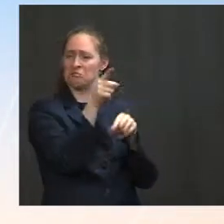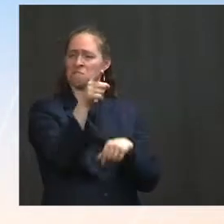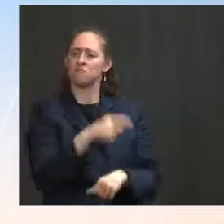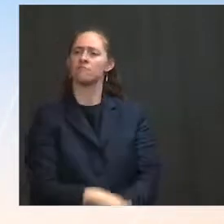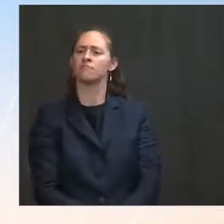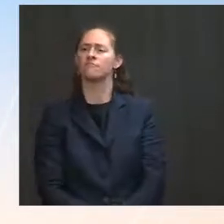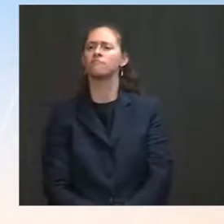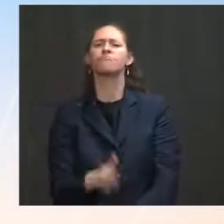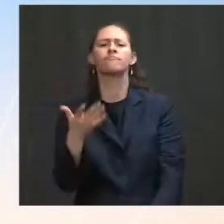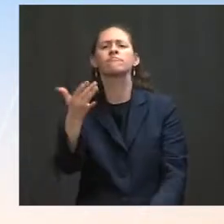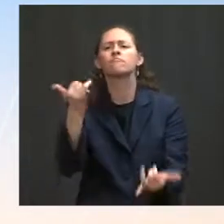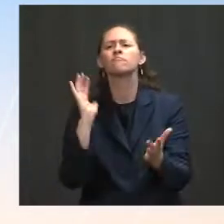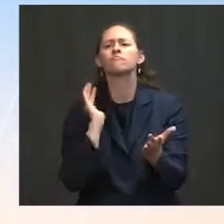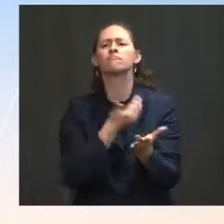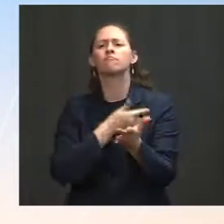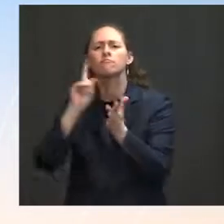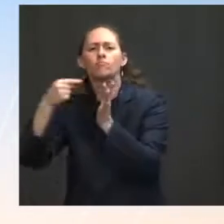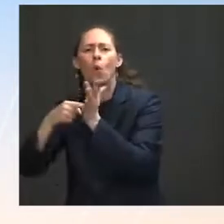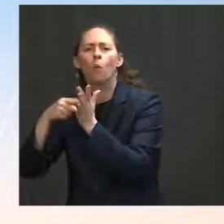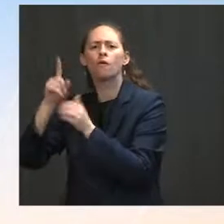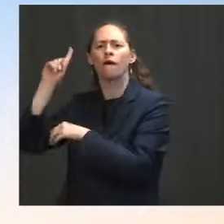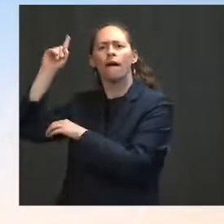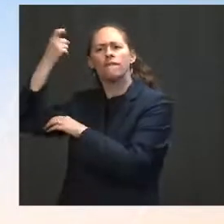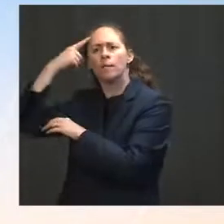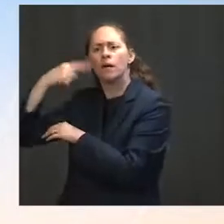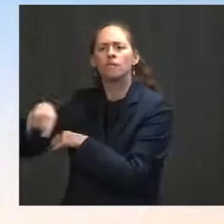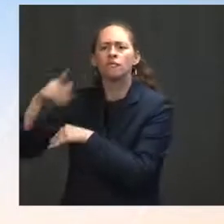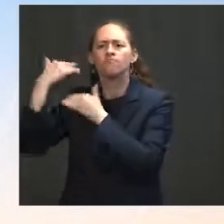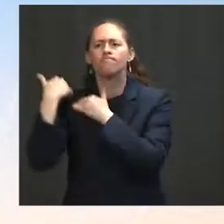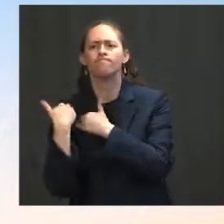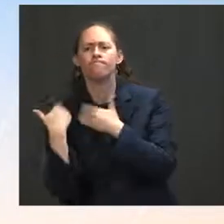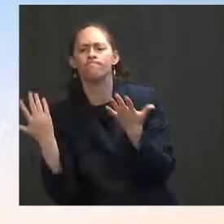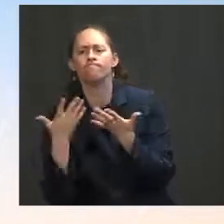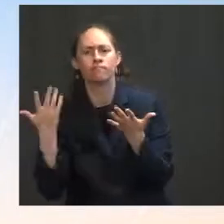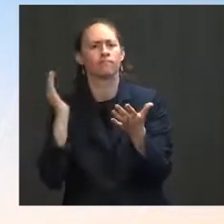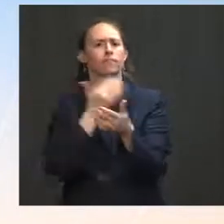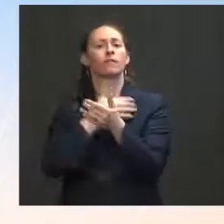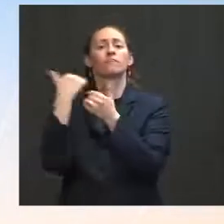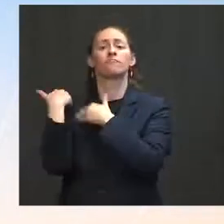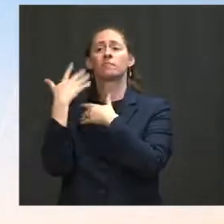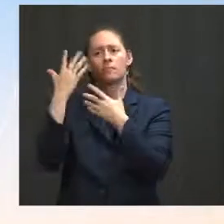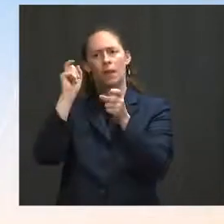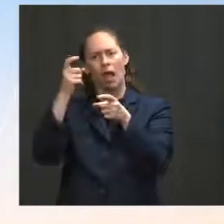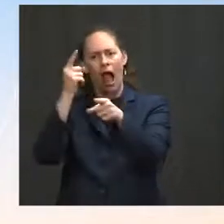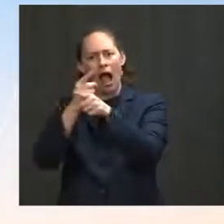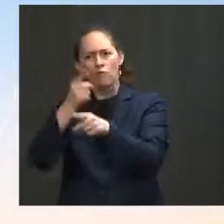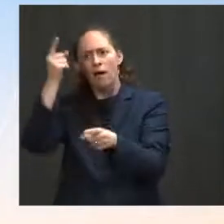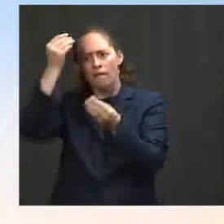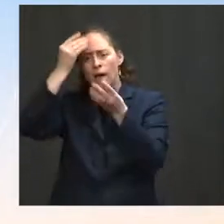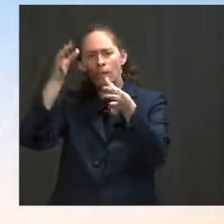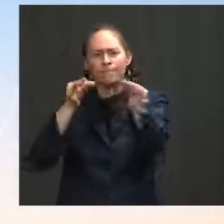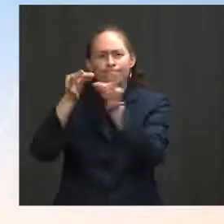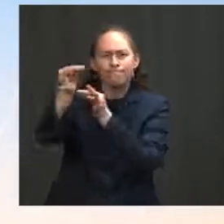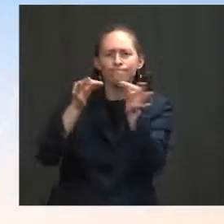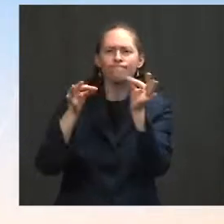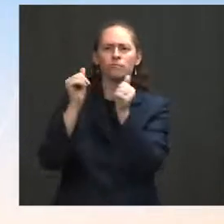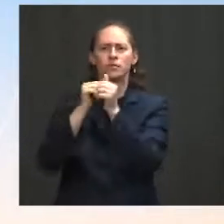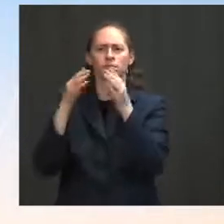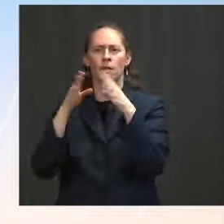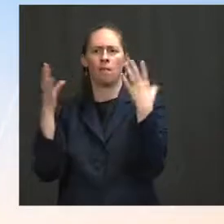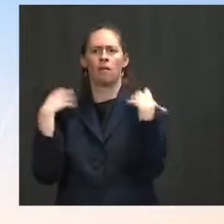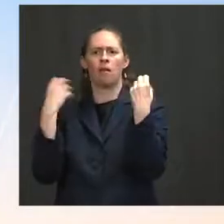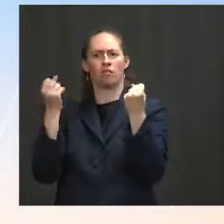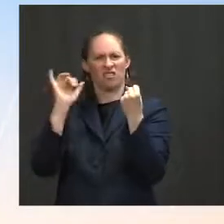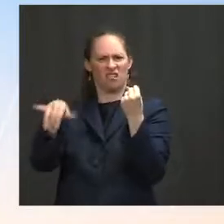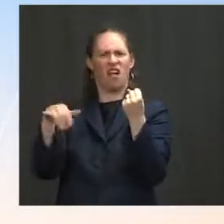the U.S. government is to provide accurate information and public health information, which is what we ventured to do last night pretty rapidly